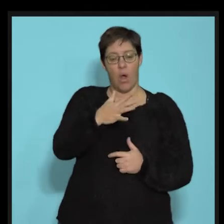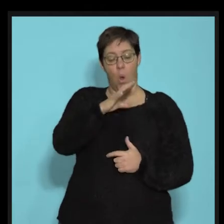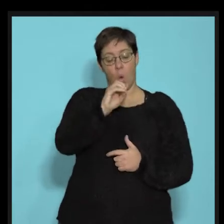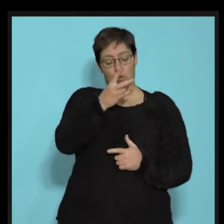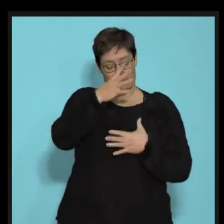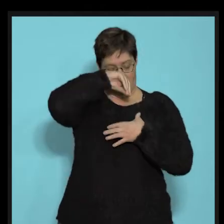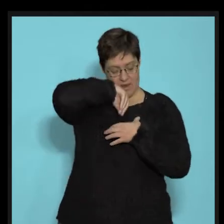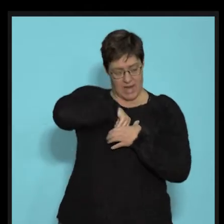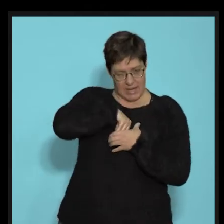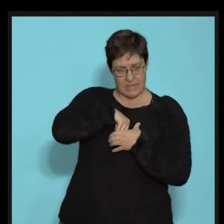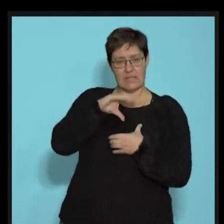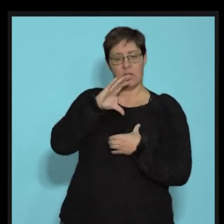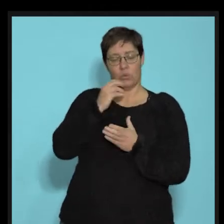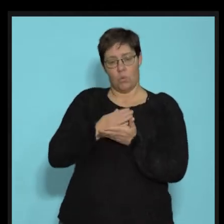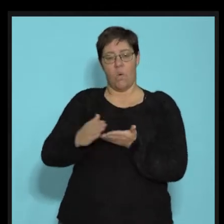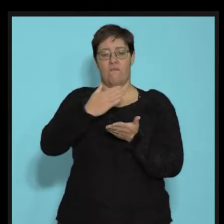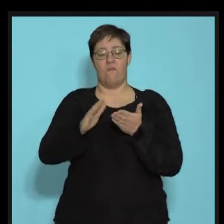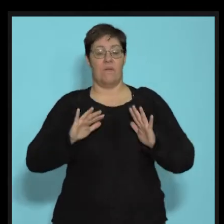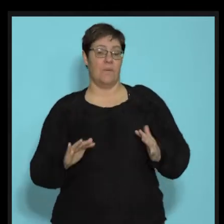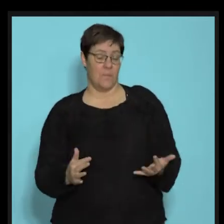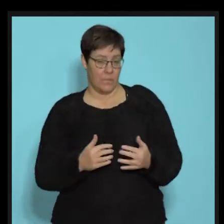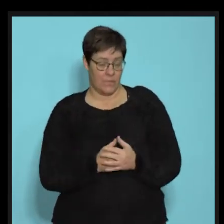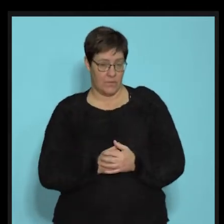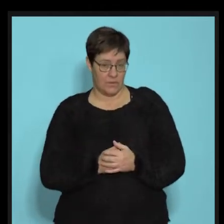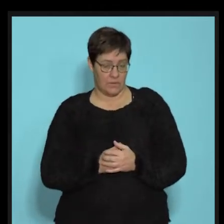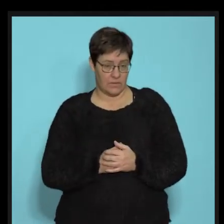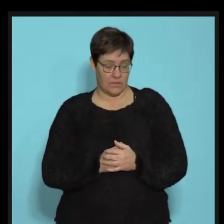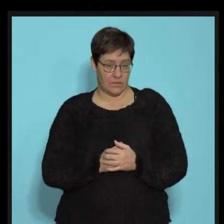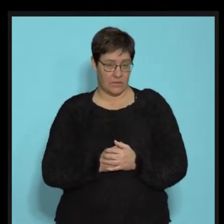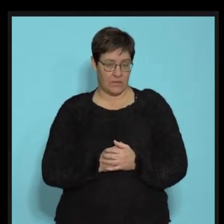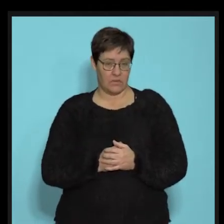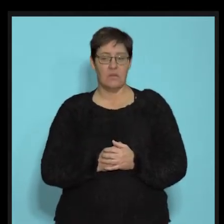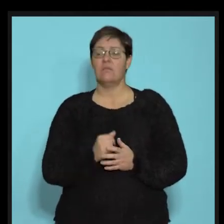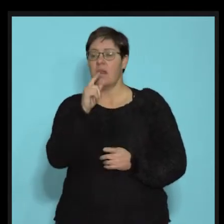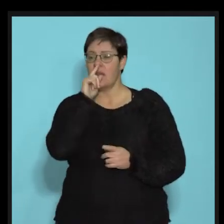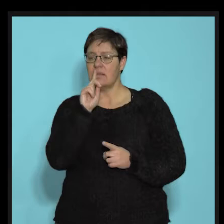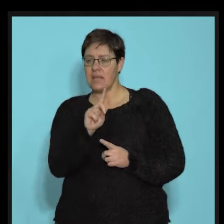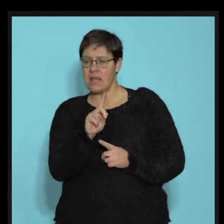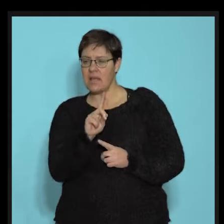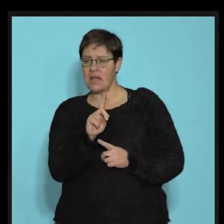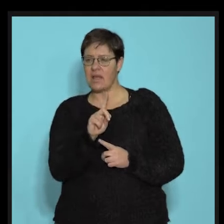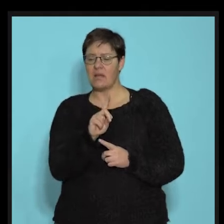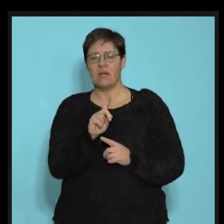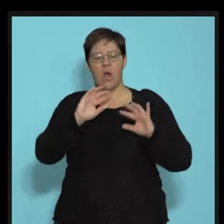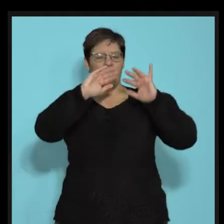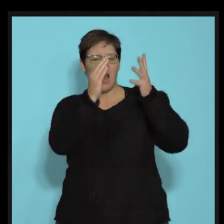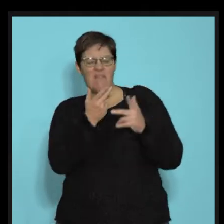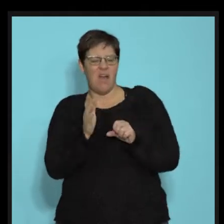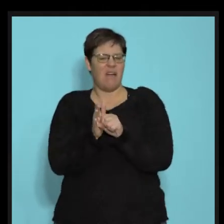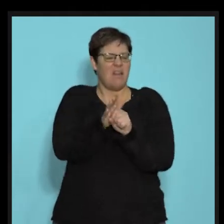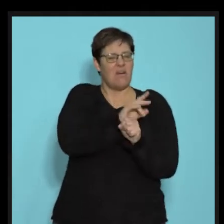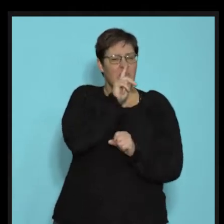oxygen, how it needs to take out carbon dioxide. Its form, its covering, you're going to see. Let's, for example, we look